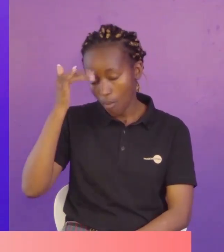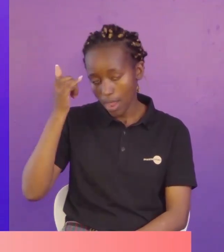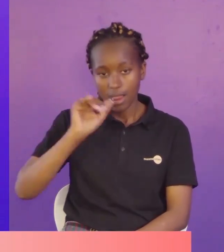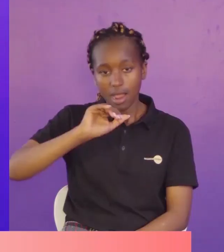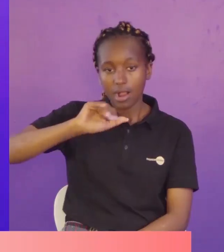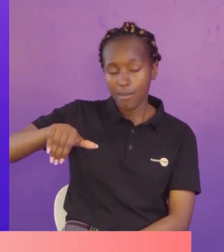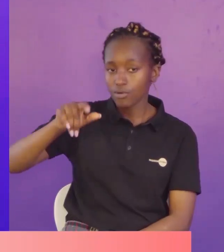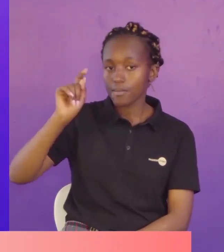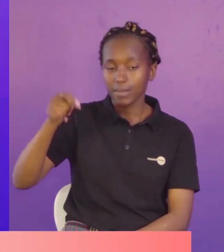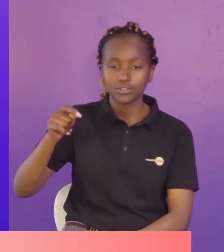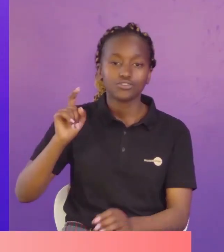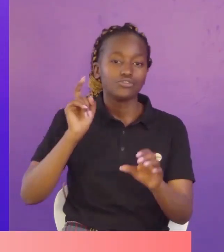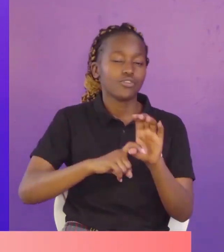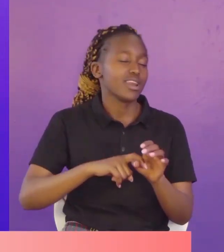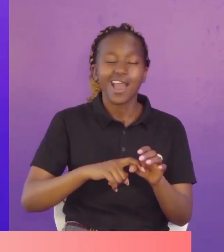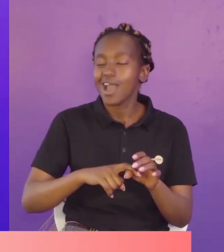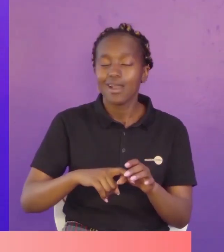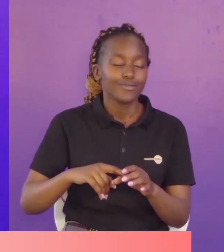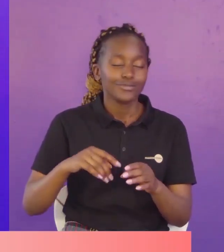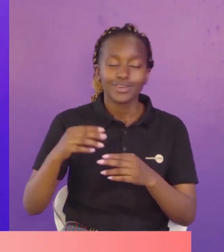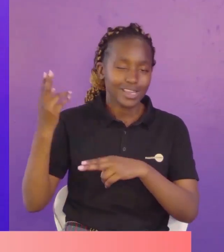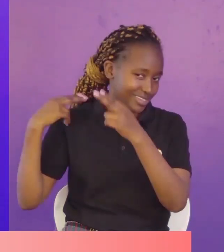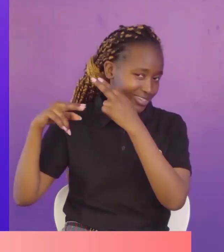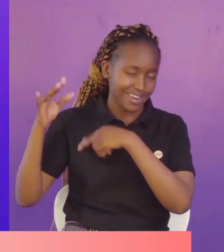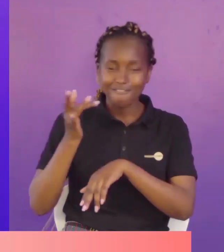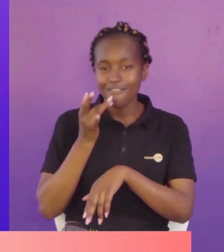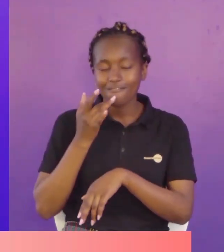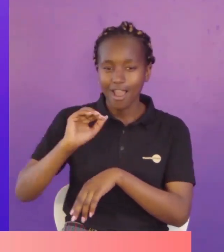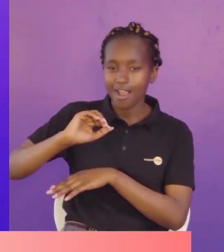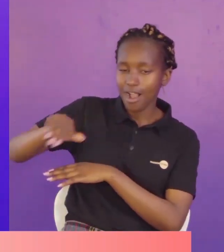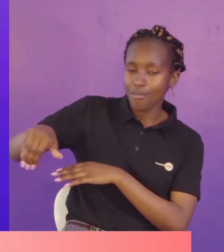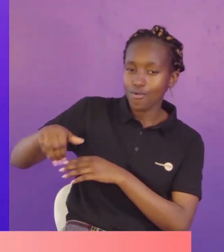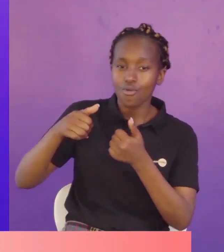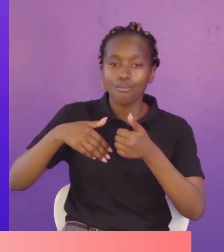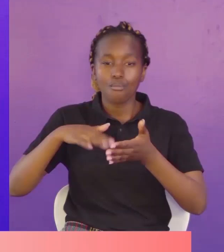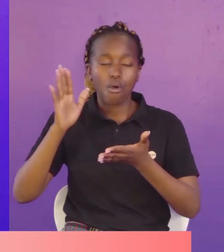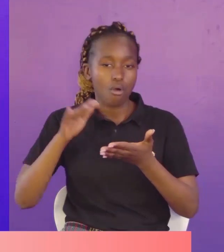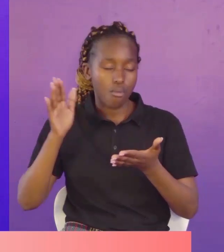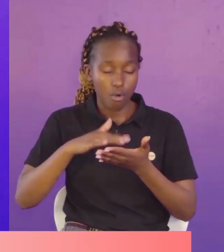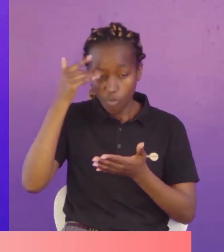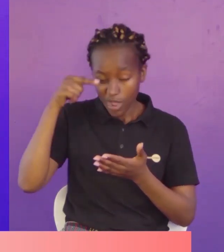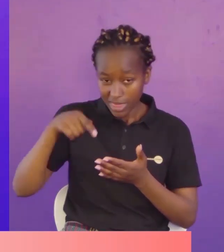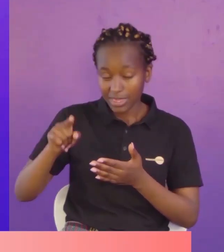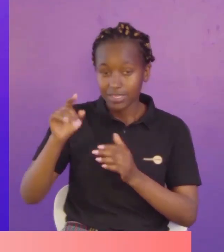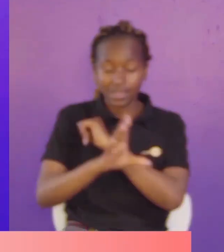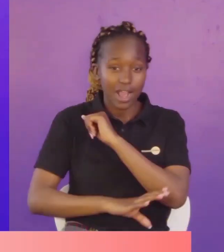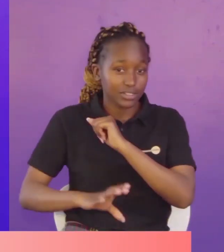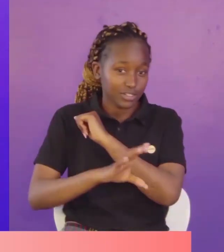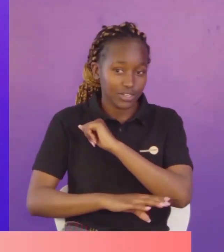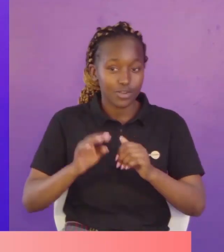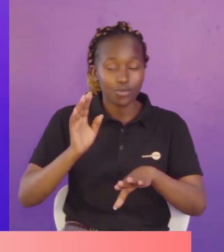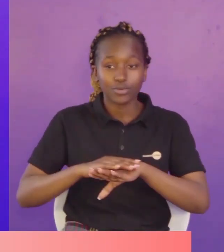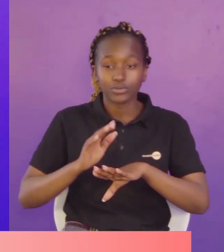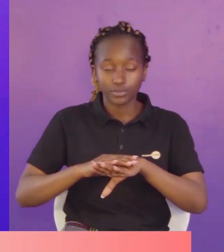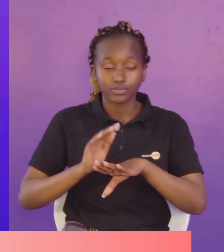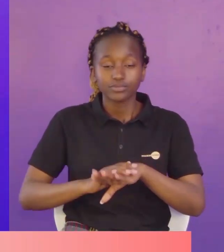qualify. Yeah, most of the time they history favors them. Yeah. They are a very good country. Yeah. Looking at some of the players